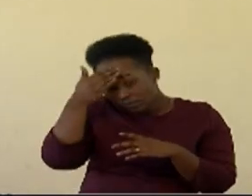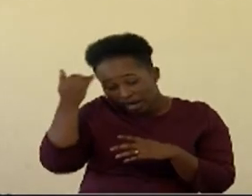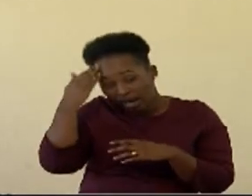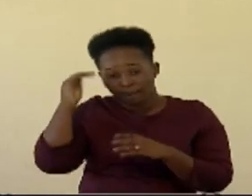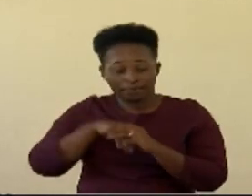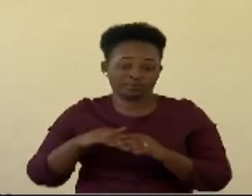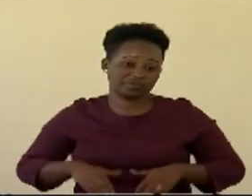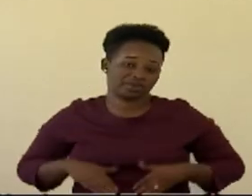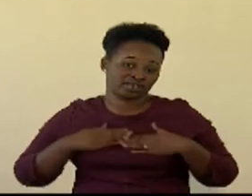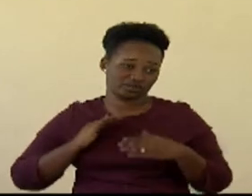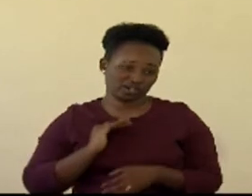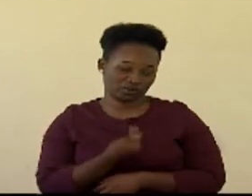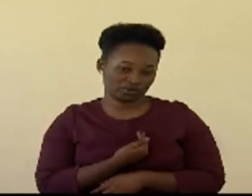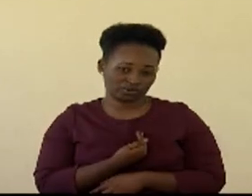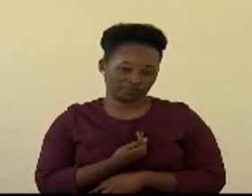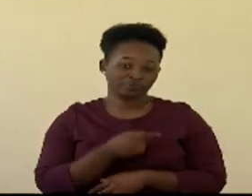When do we go for these tests?